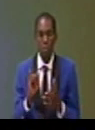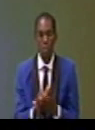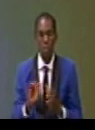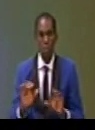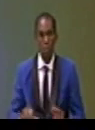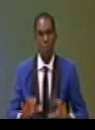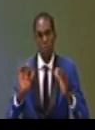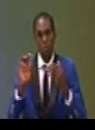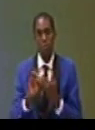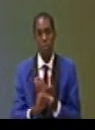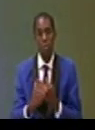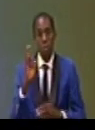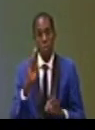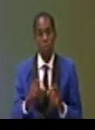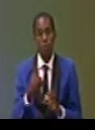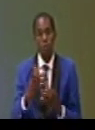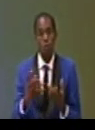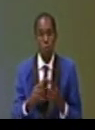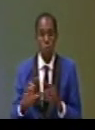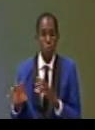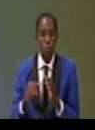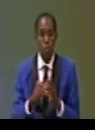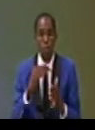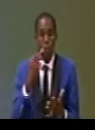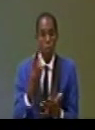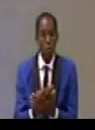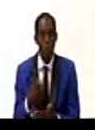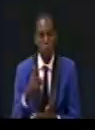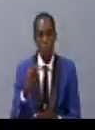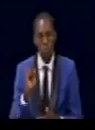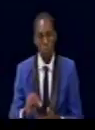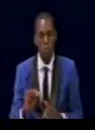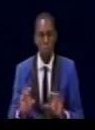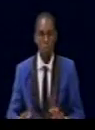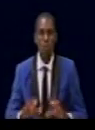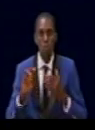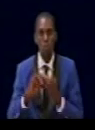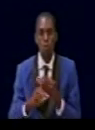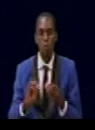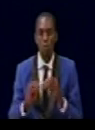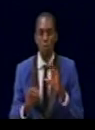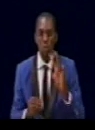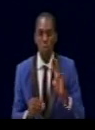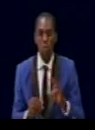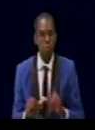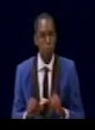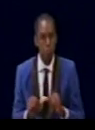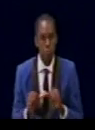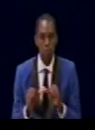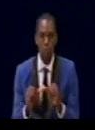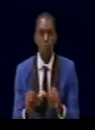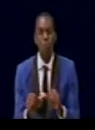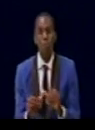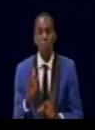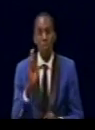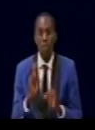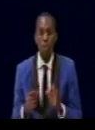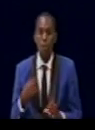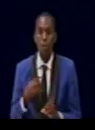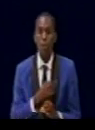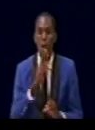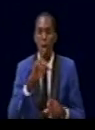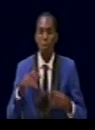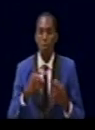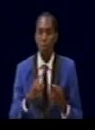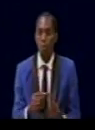to do the follow-up and do it effectively, we need consecration as well. Number seven, consistency. If we're going to actually